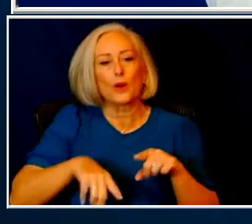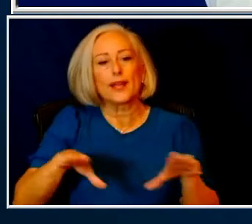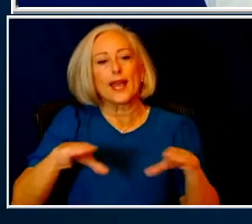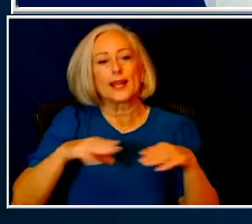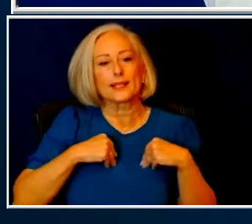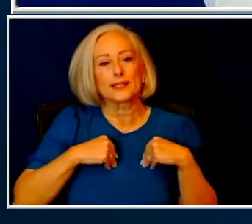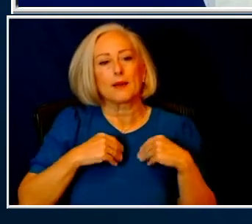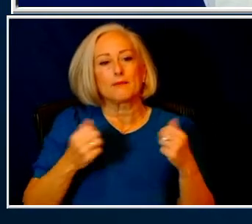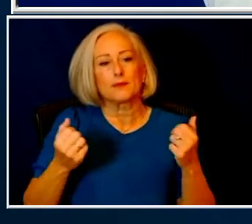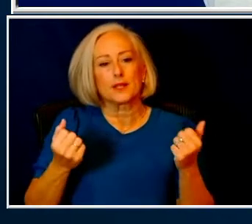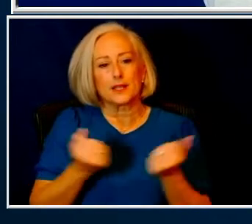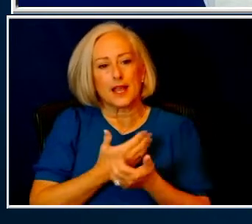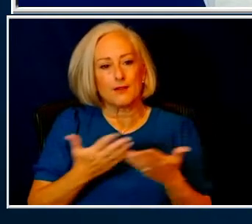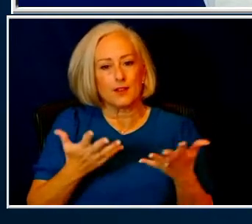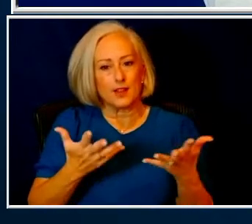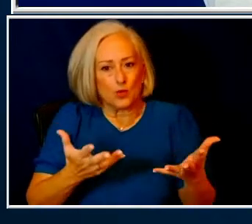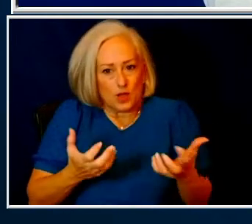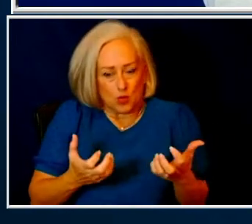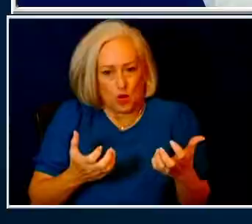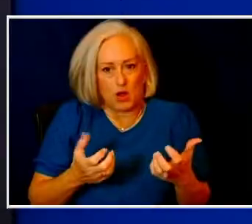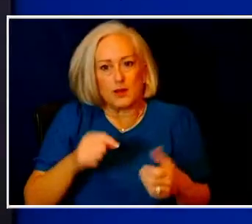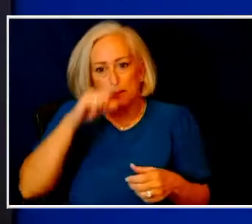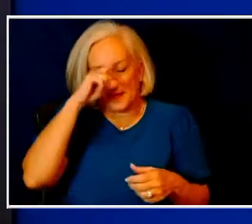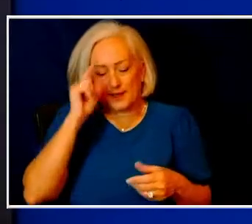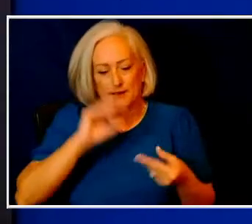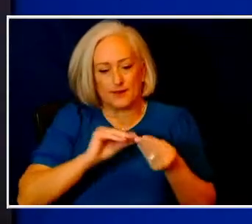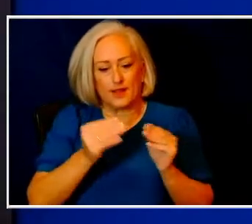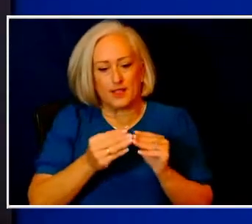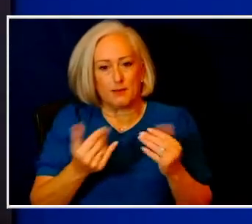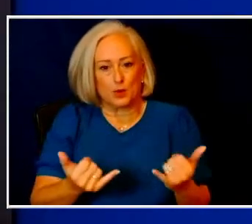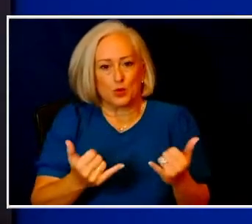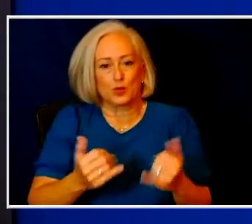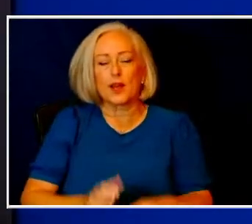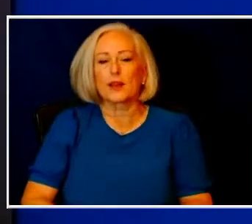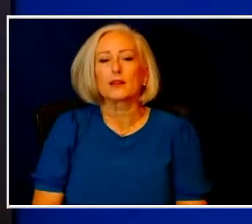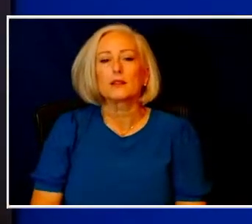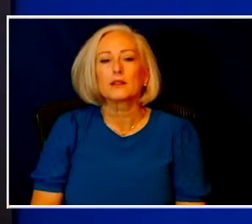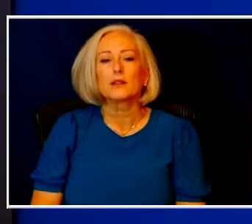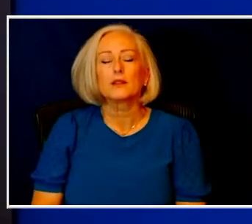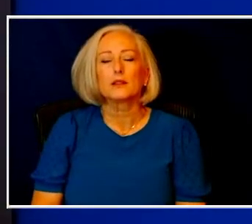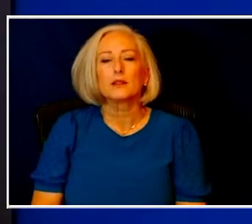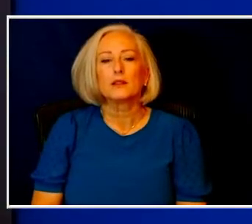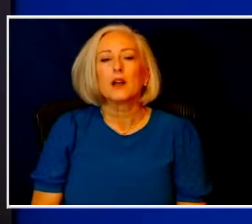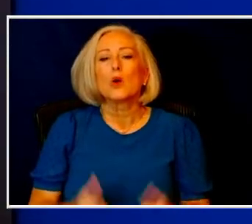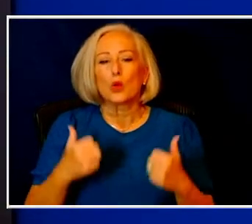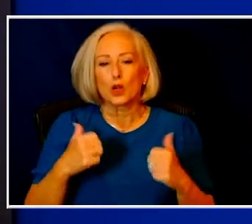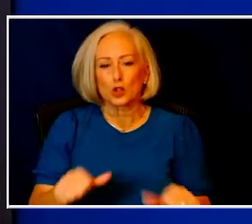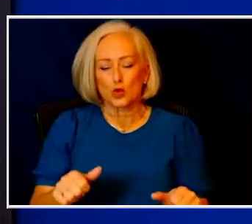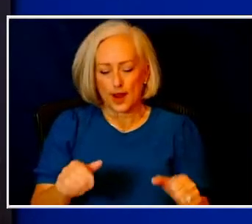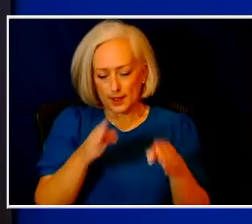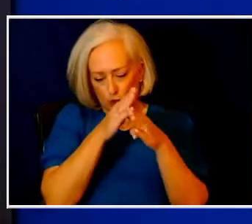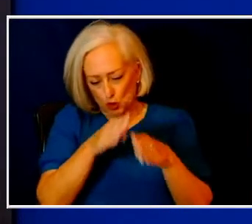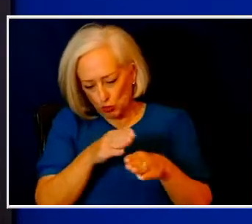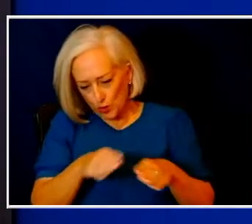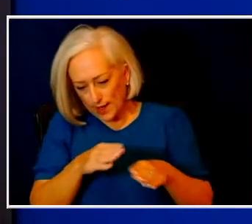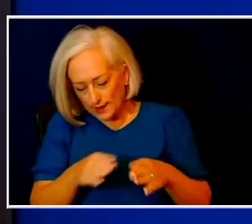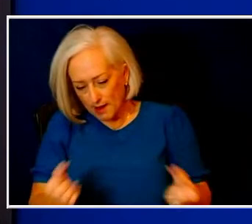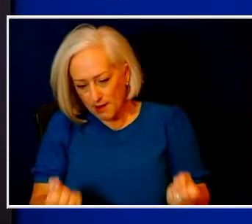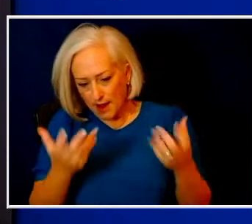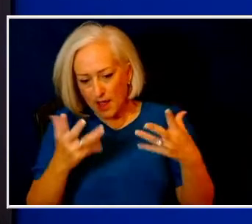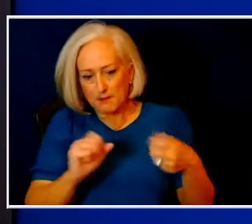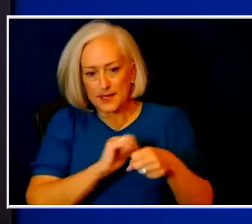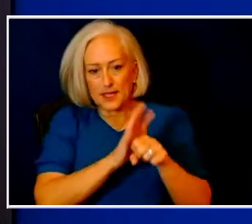today. Yeah, and we were trying to get a breakdown of our COVID patients. It is definitely much harder